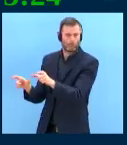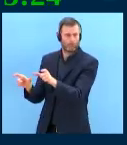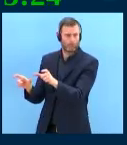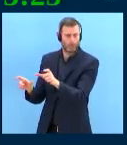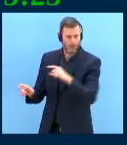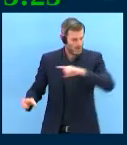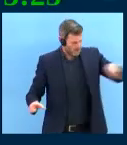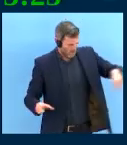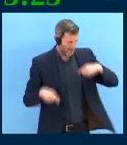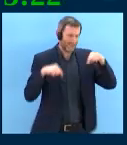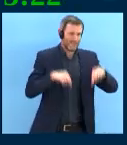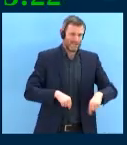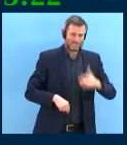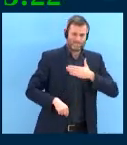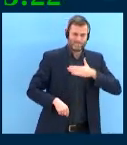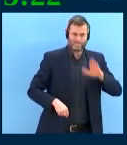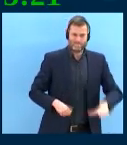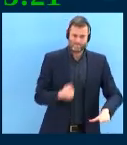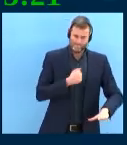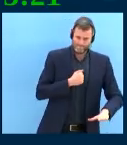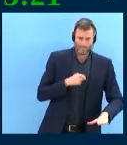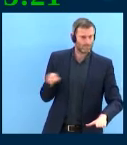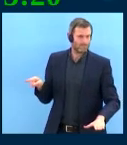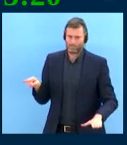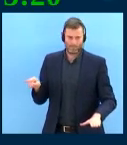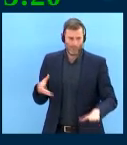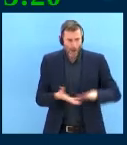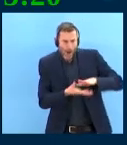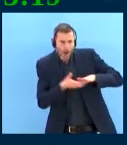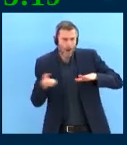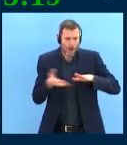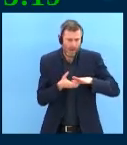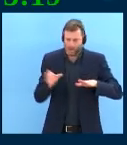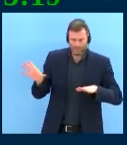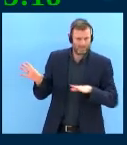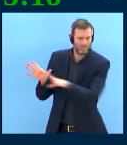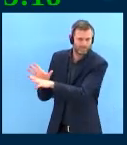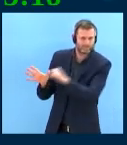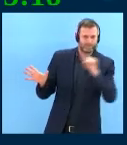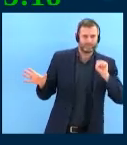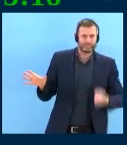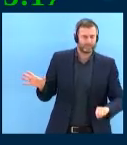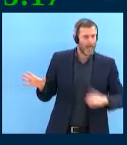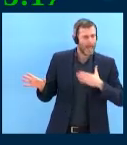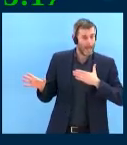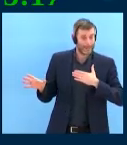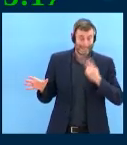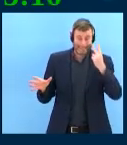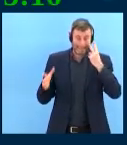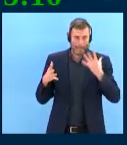reduce minorities to burdens or economic tools, to fuel divisive policies. Time is